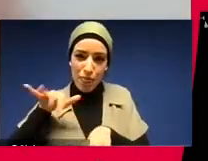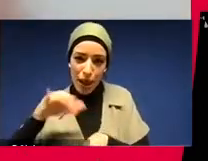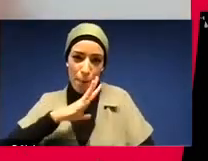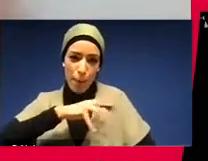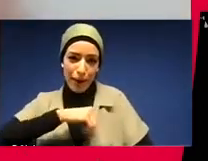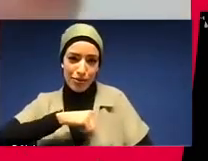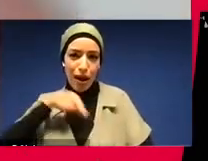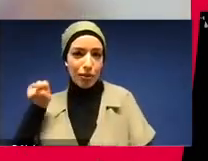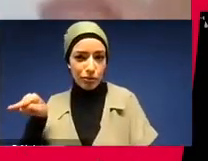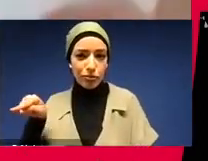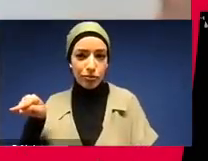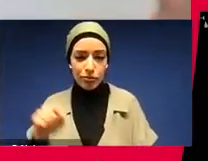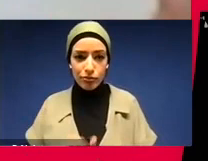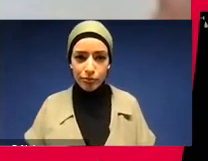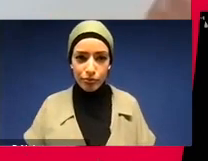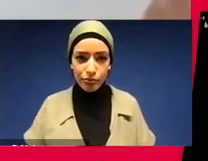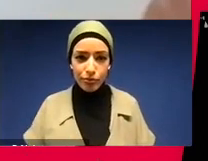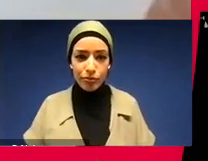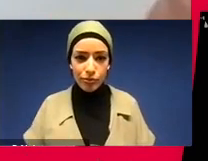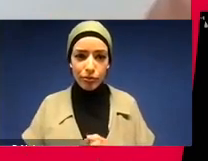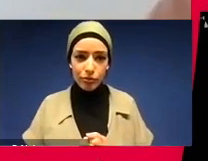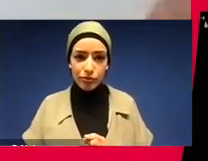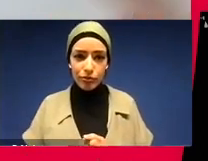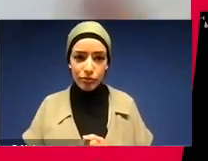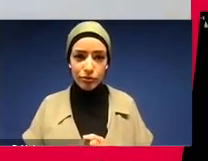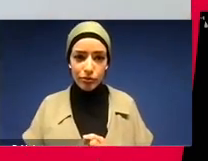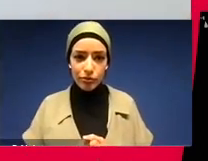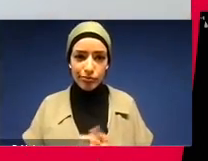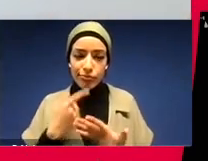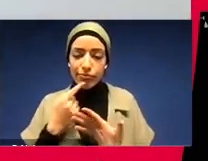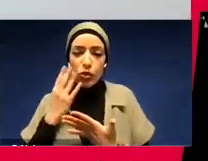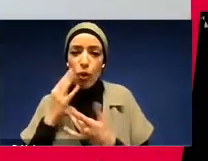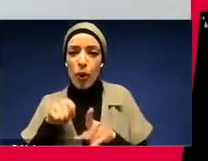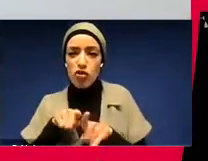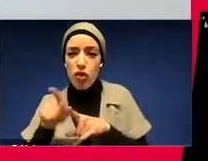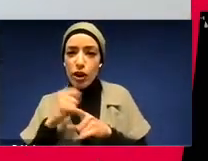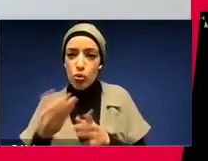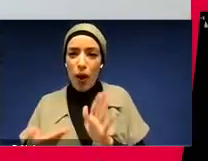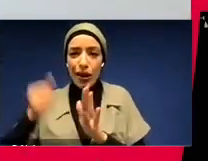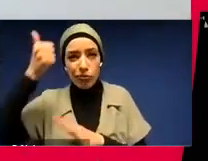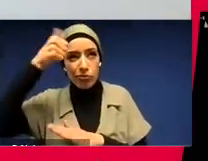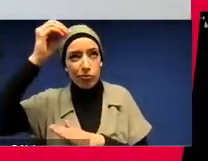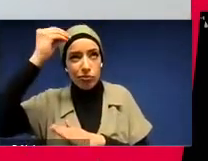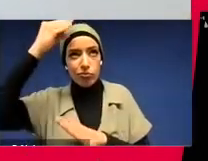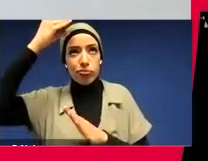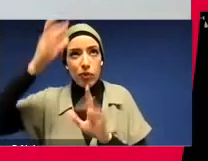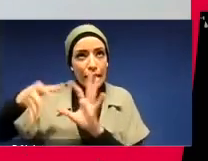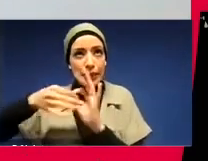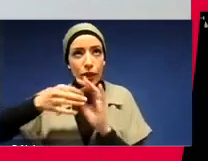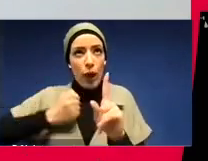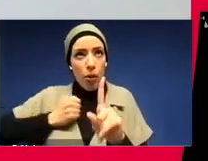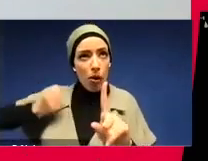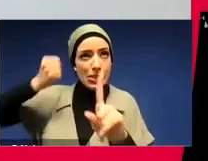when we're quote unquote intellectualizing our activism, is I always thought